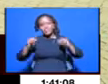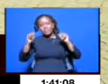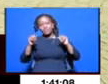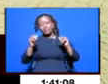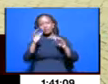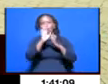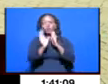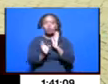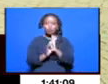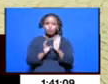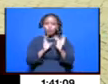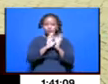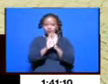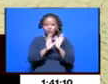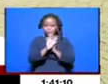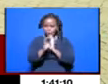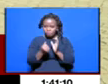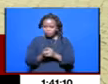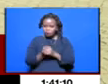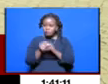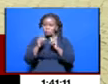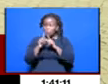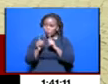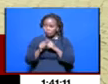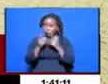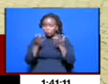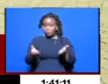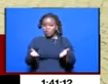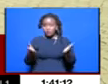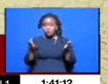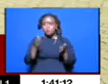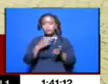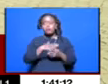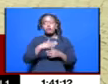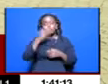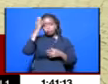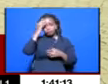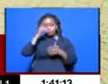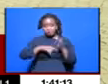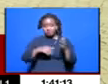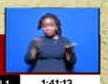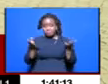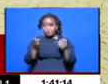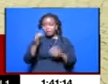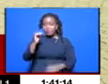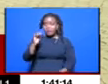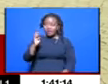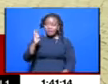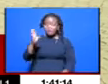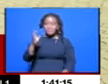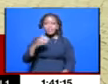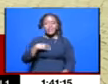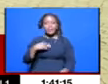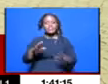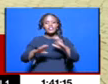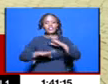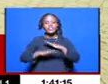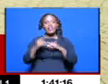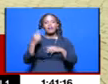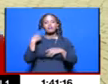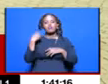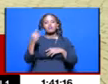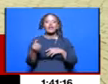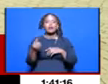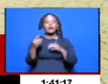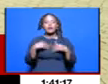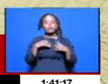provision. And having so said, I find that the IEBC had the requisite quorum to conduct the